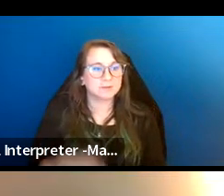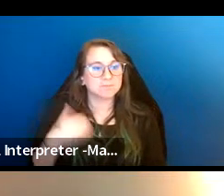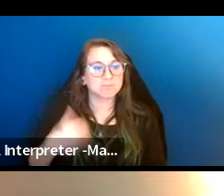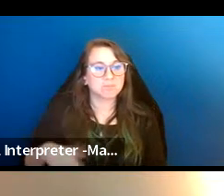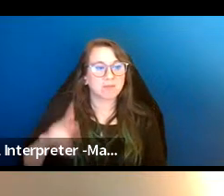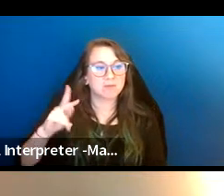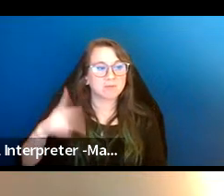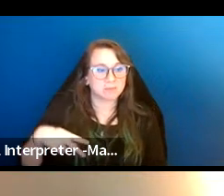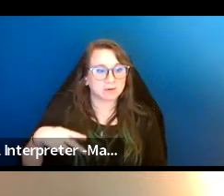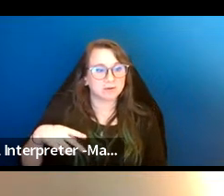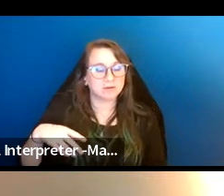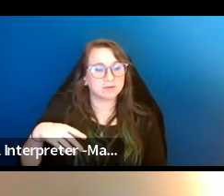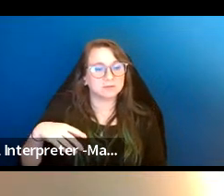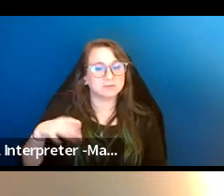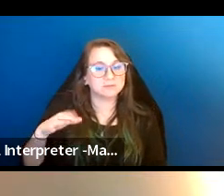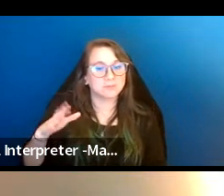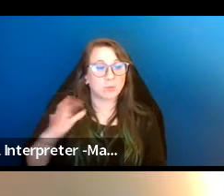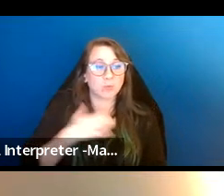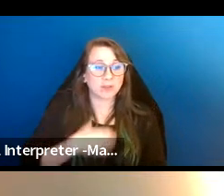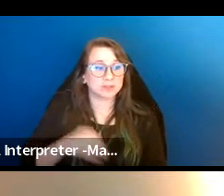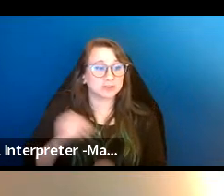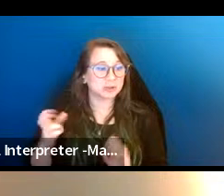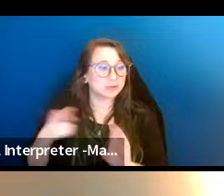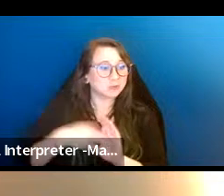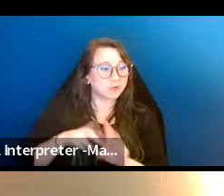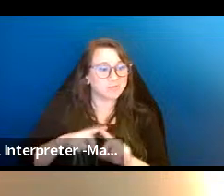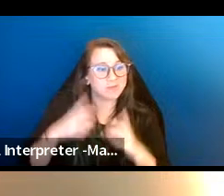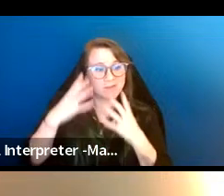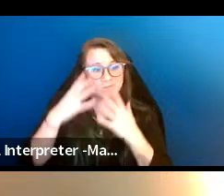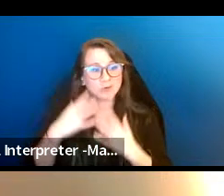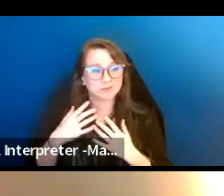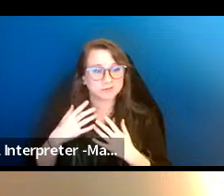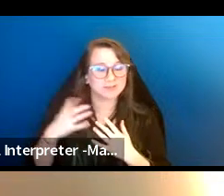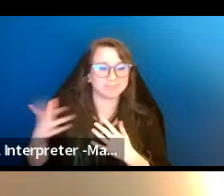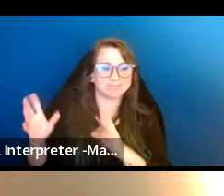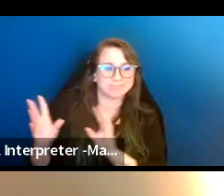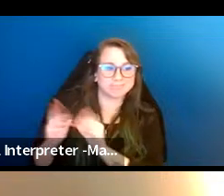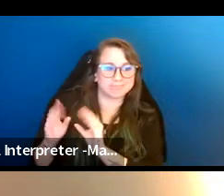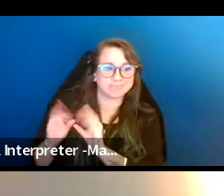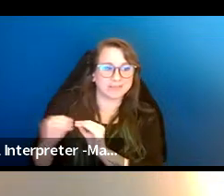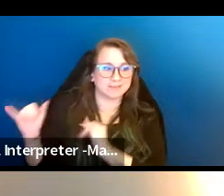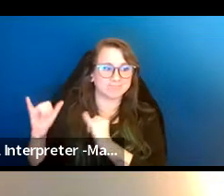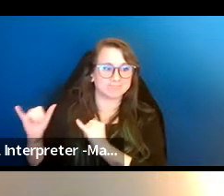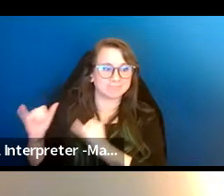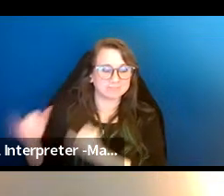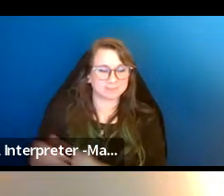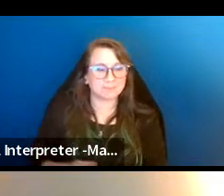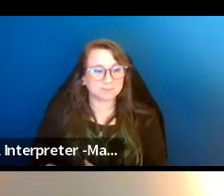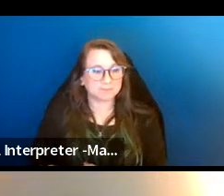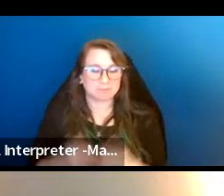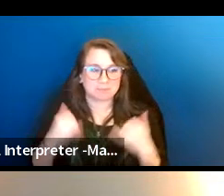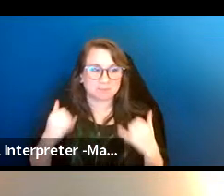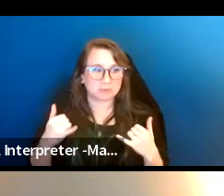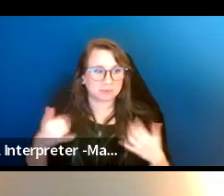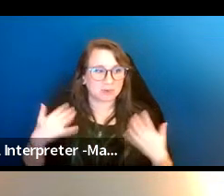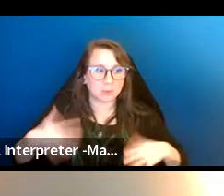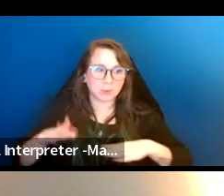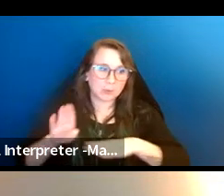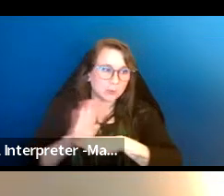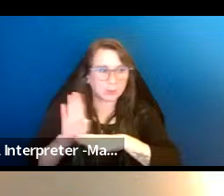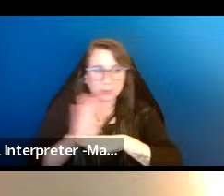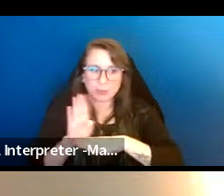Bell wish she could be here, but unfortunately, they are in a meeting currently, right? Today has been a very busy